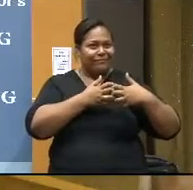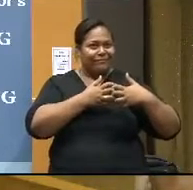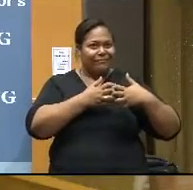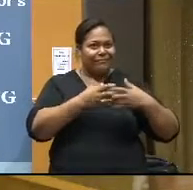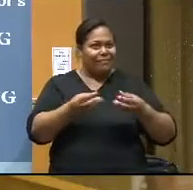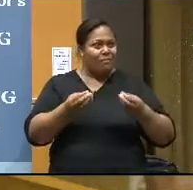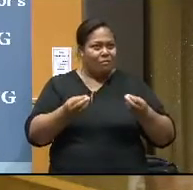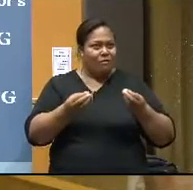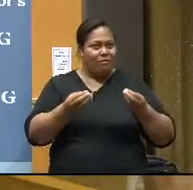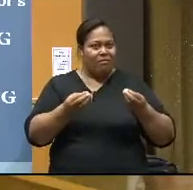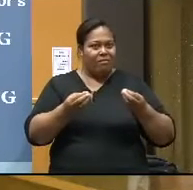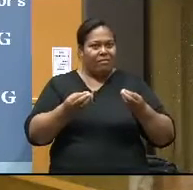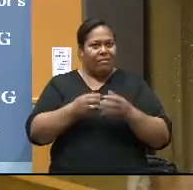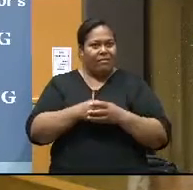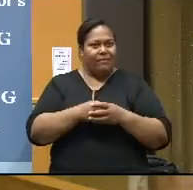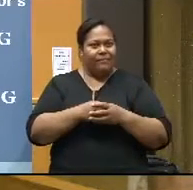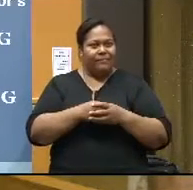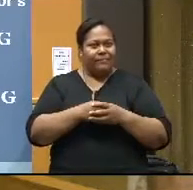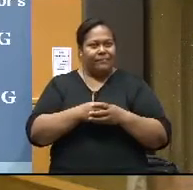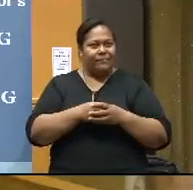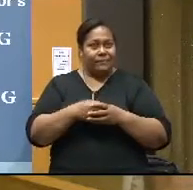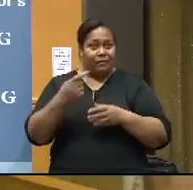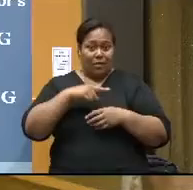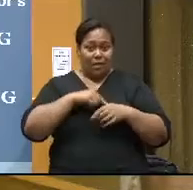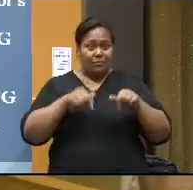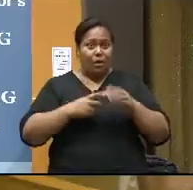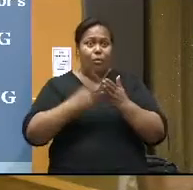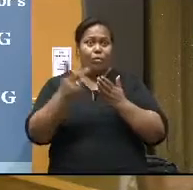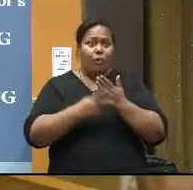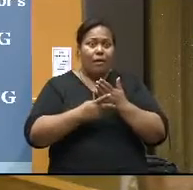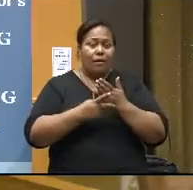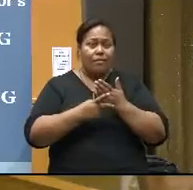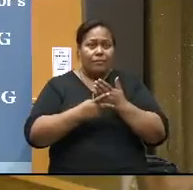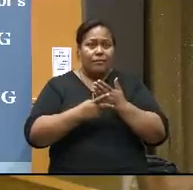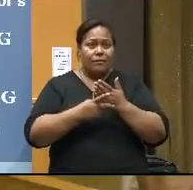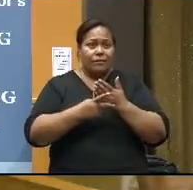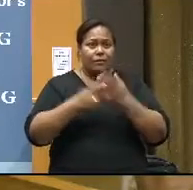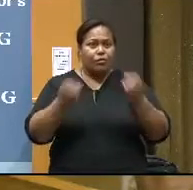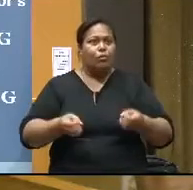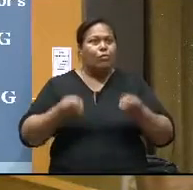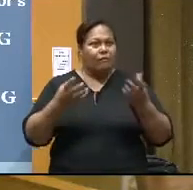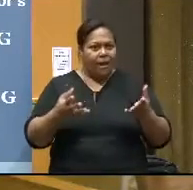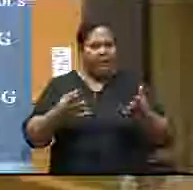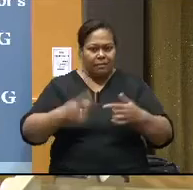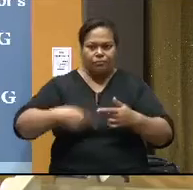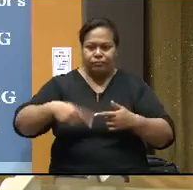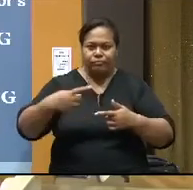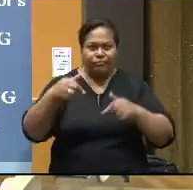and reputation of our programs that ultimately provide the sustainability for the